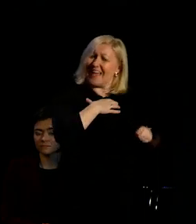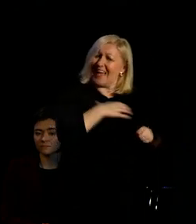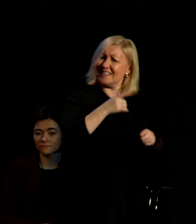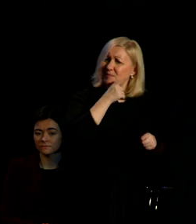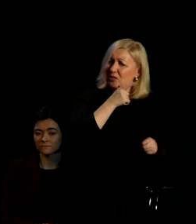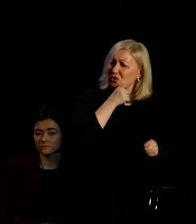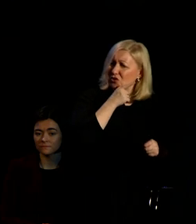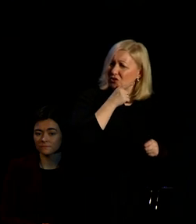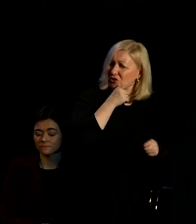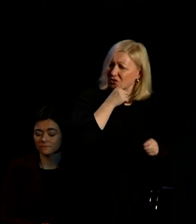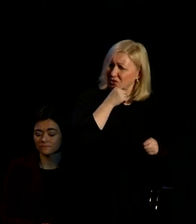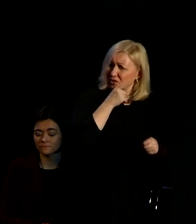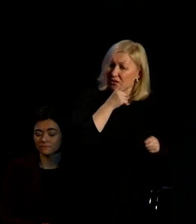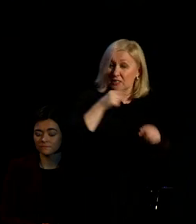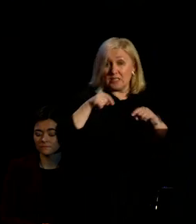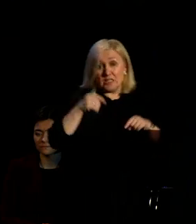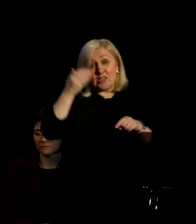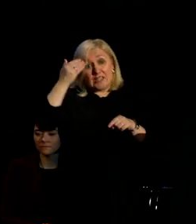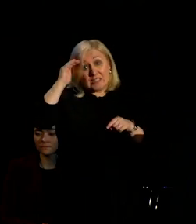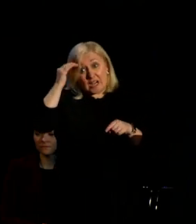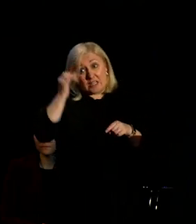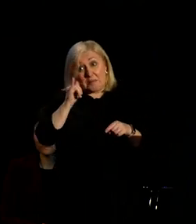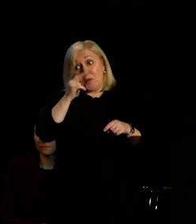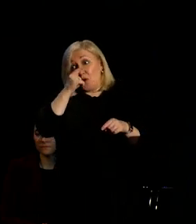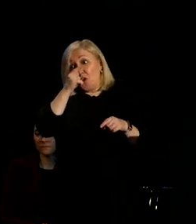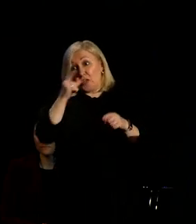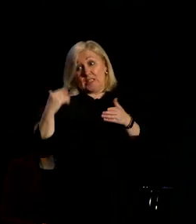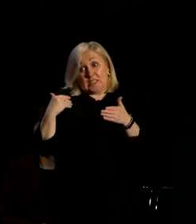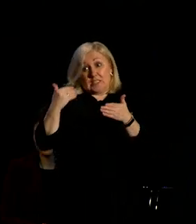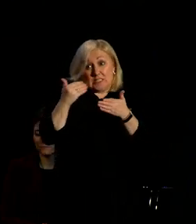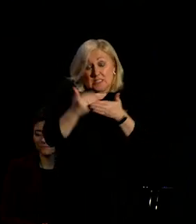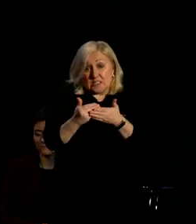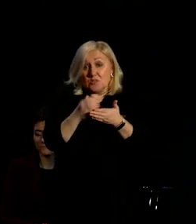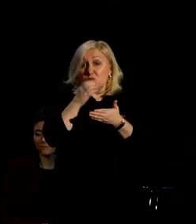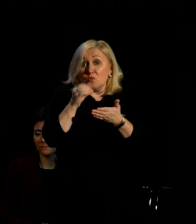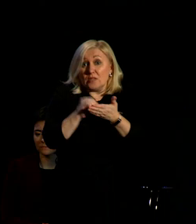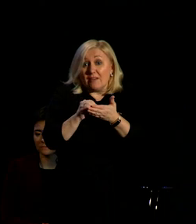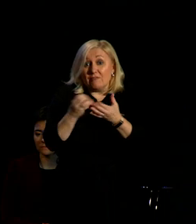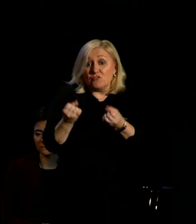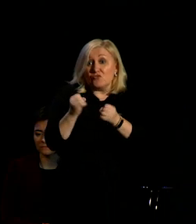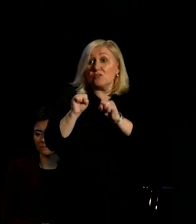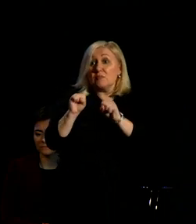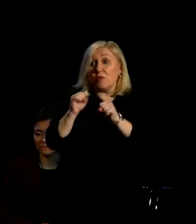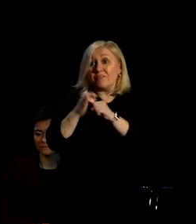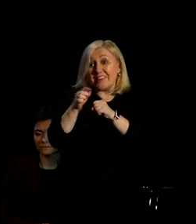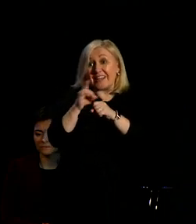We in Ireland may have been fortunate that such extremism has not gained significant support at